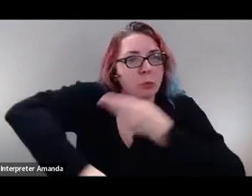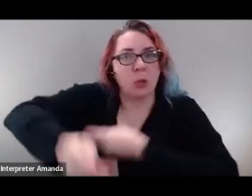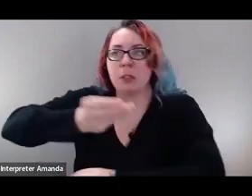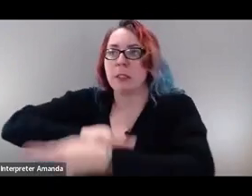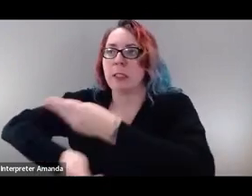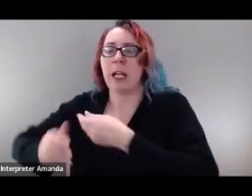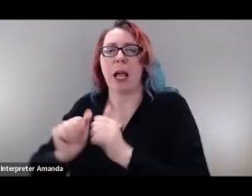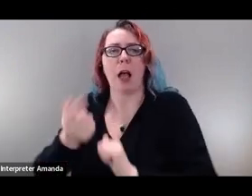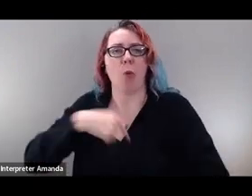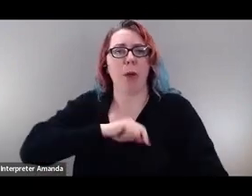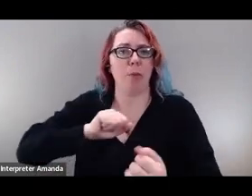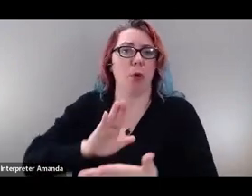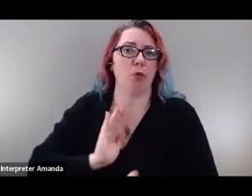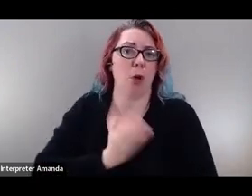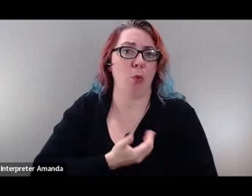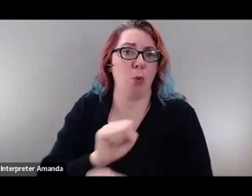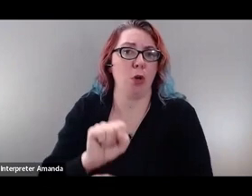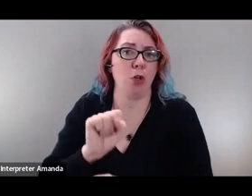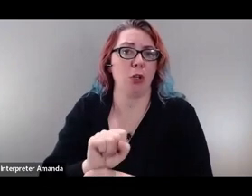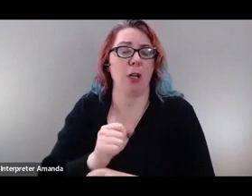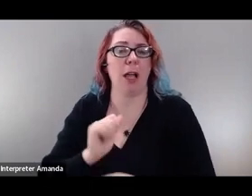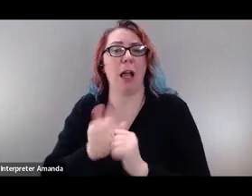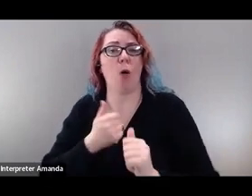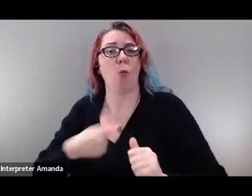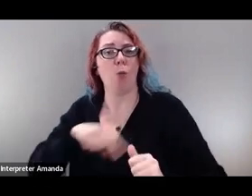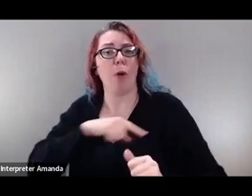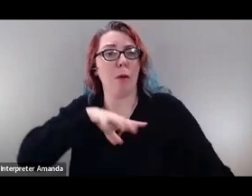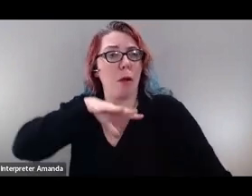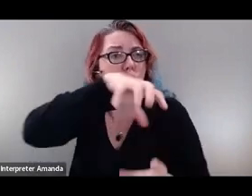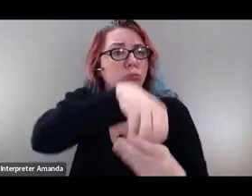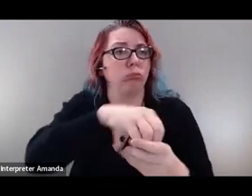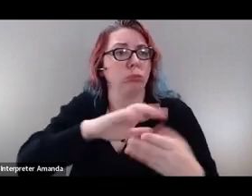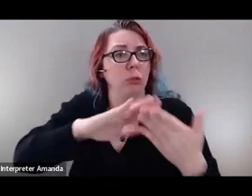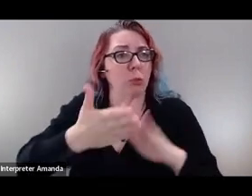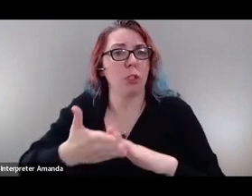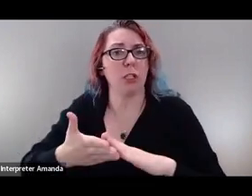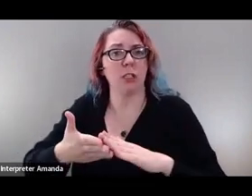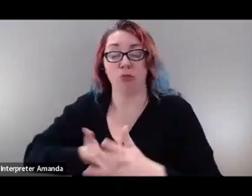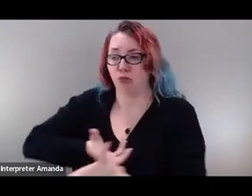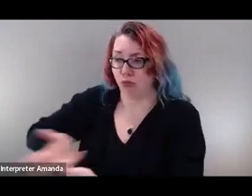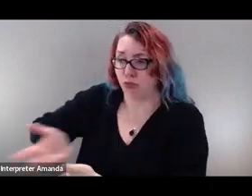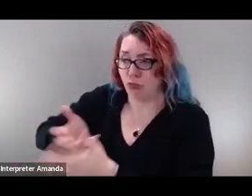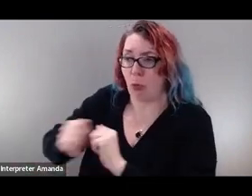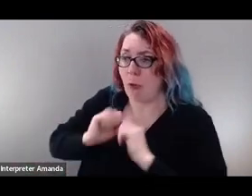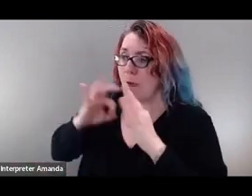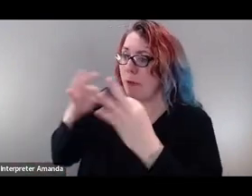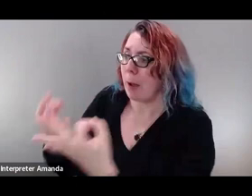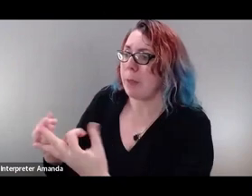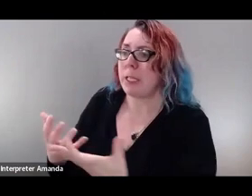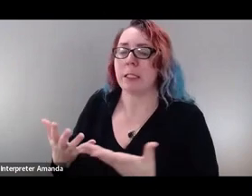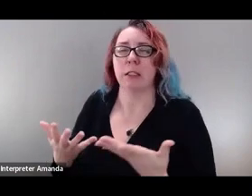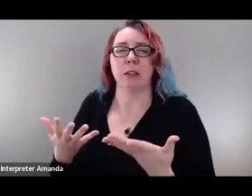work, in our community, in our practices, in our families, just how this really grounds